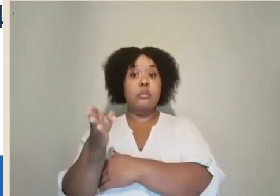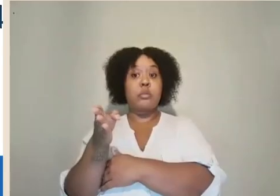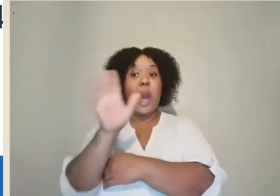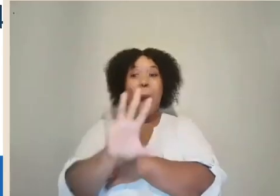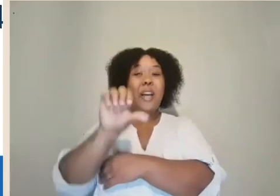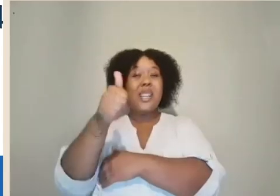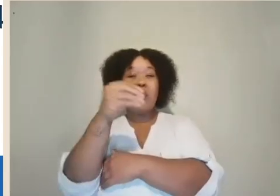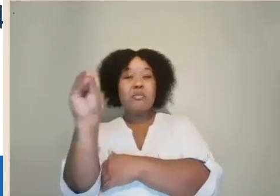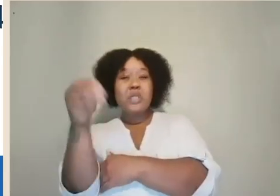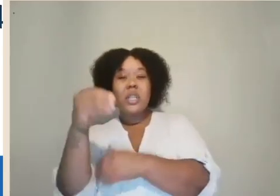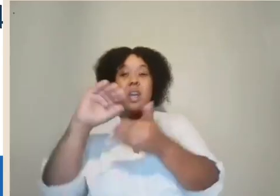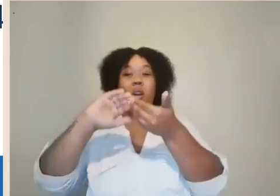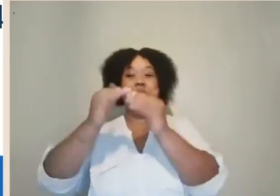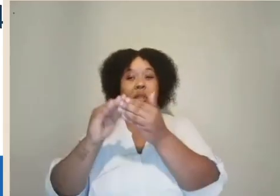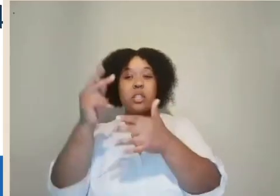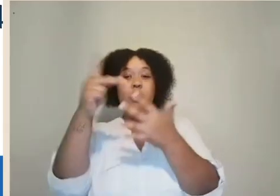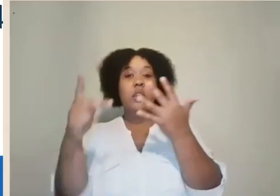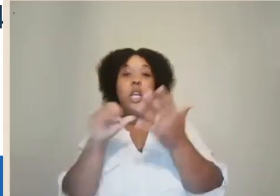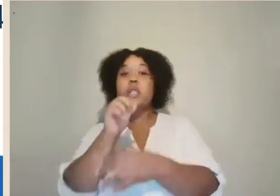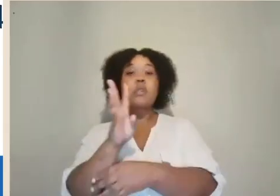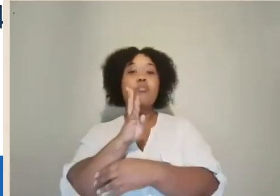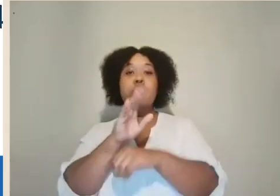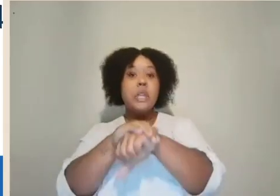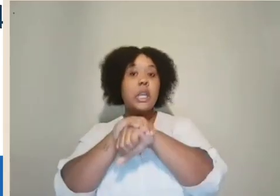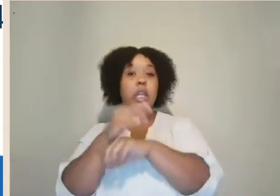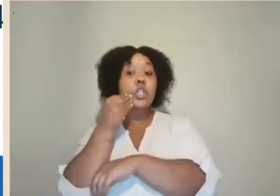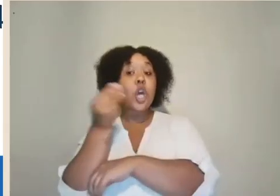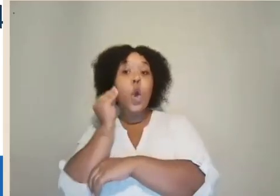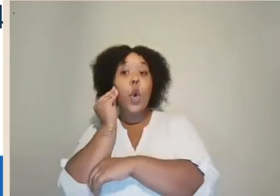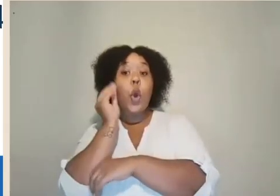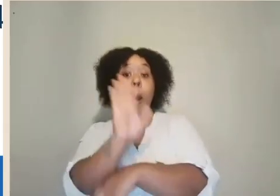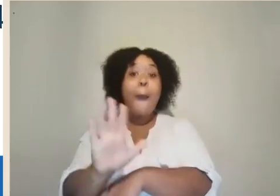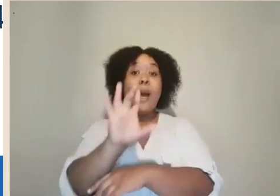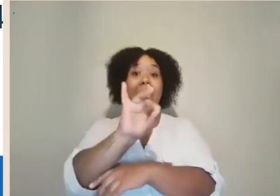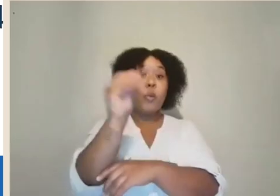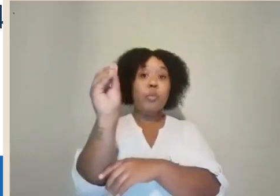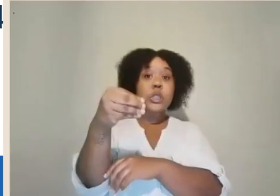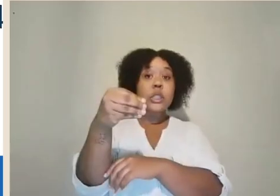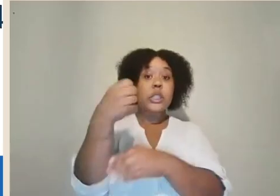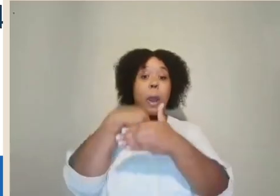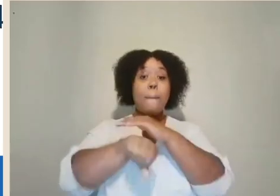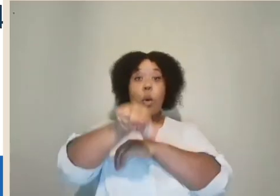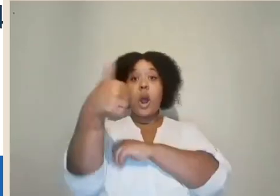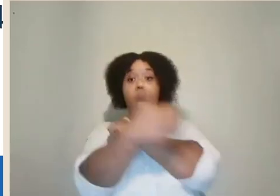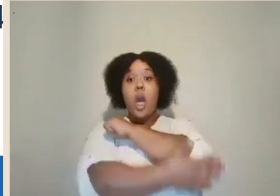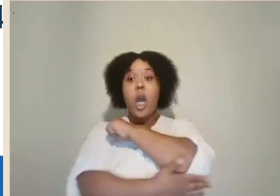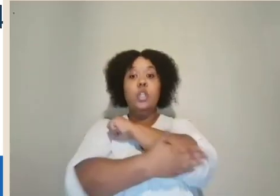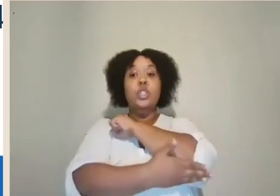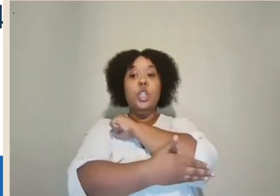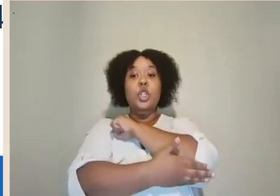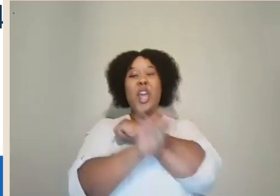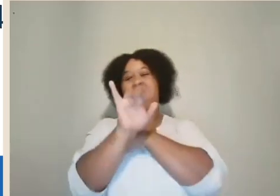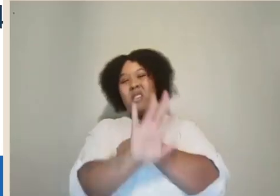of the city population in Baltimore City does not speak English at home, about 8% being foreign born. We're talking about approximately 49,000